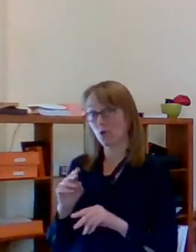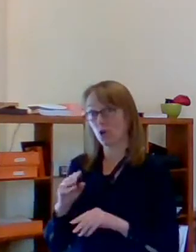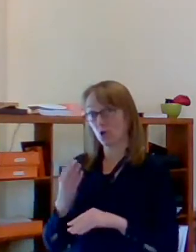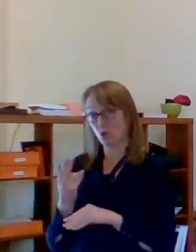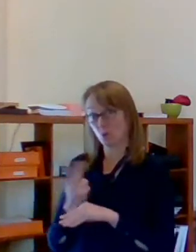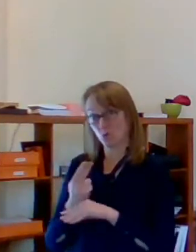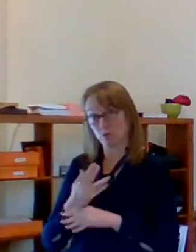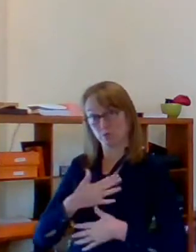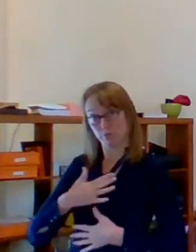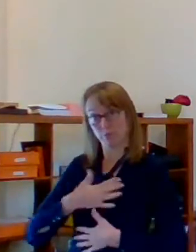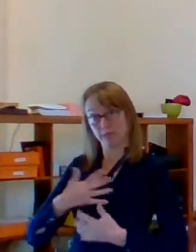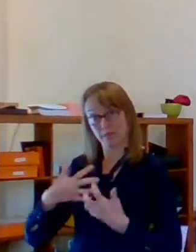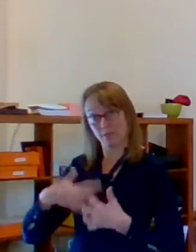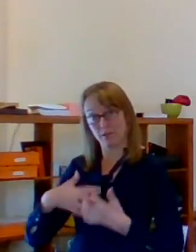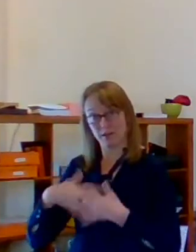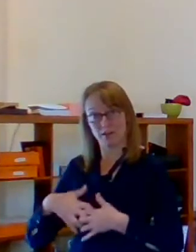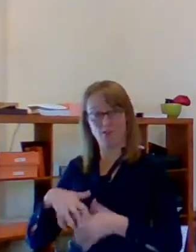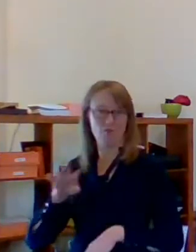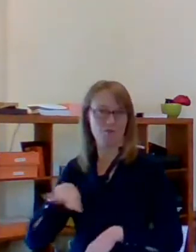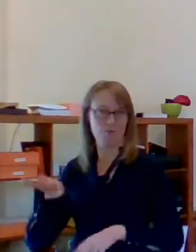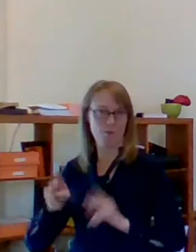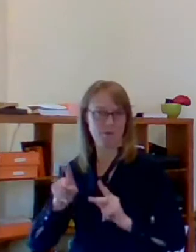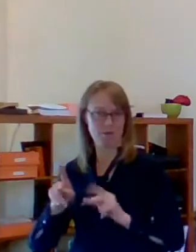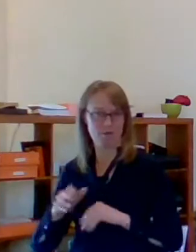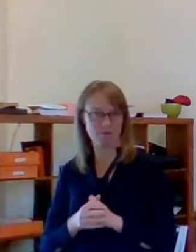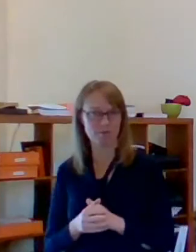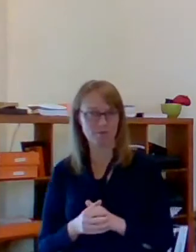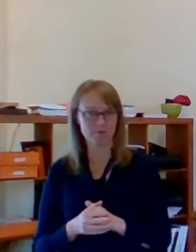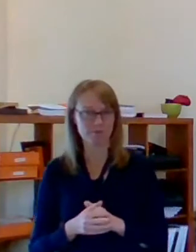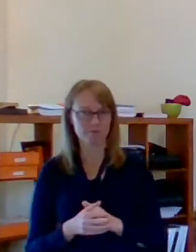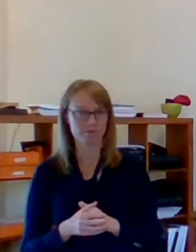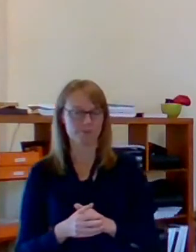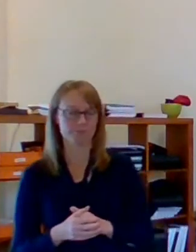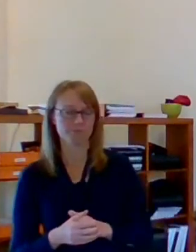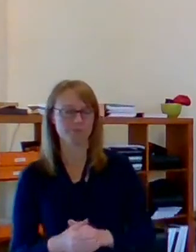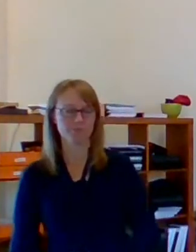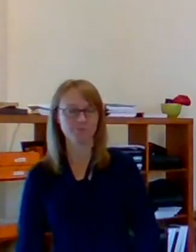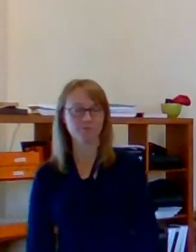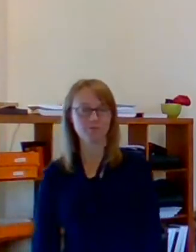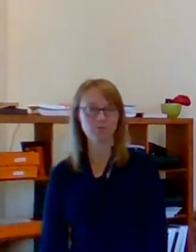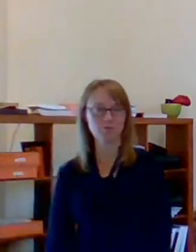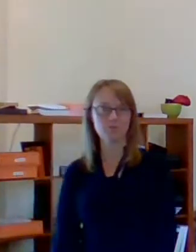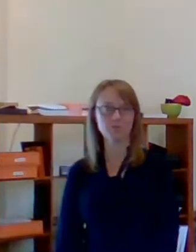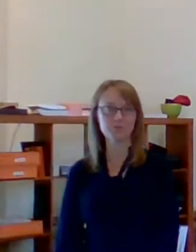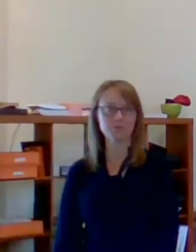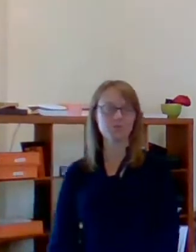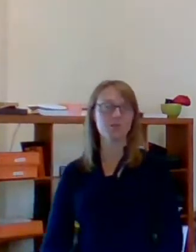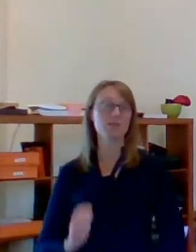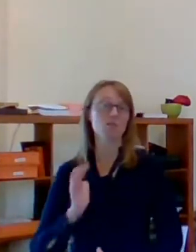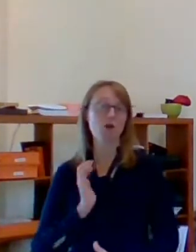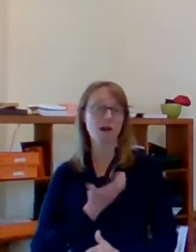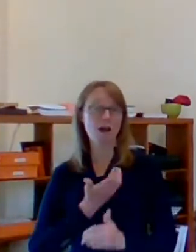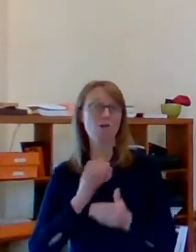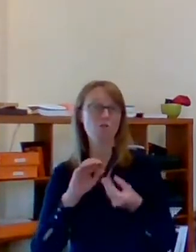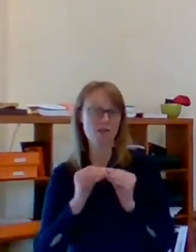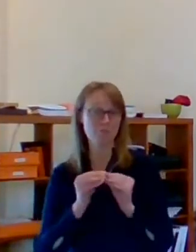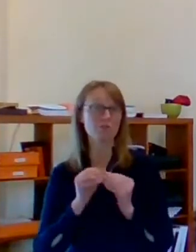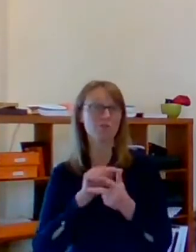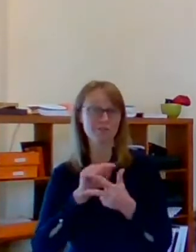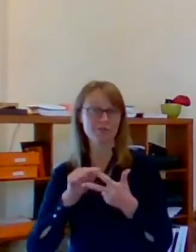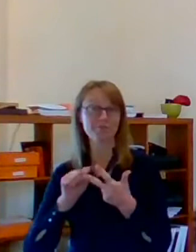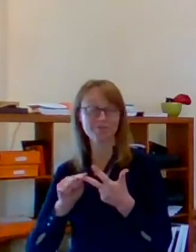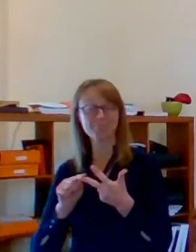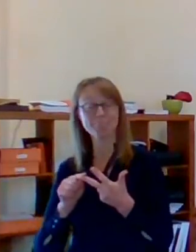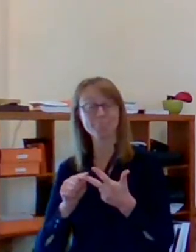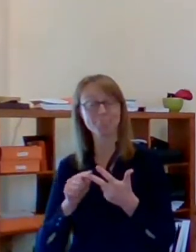people admitted to the hospital 2 days ago. So our numbers